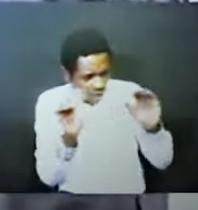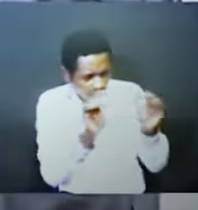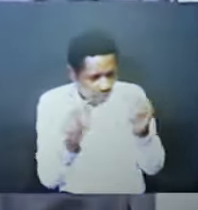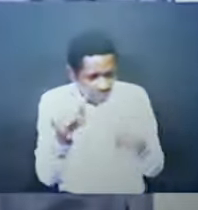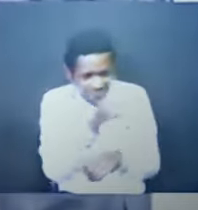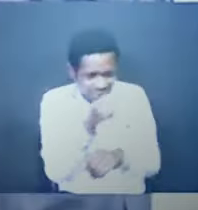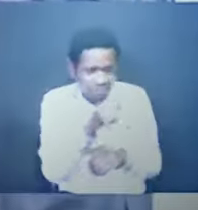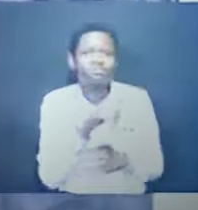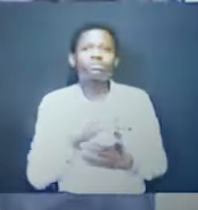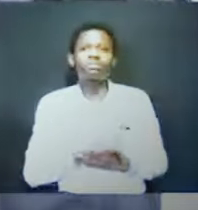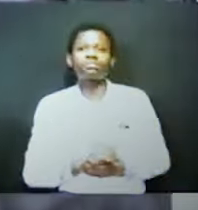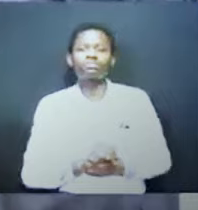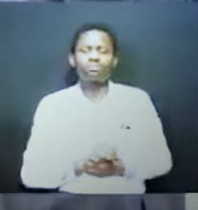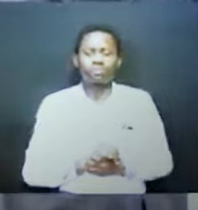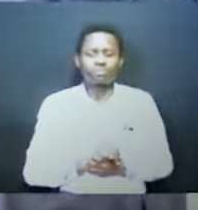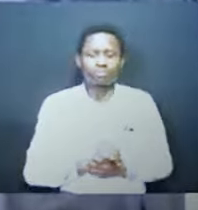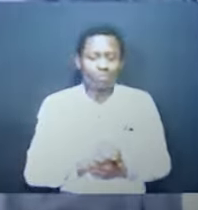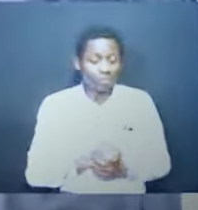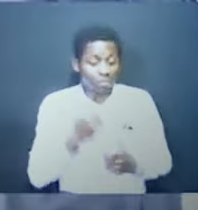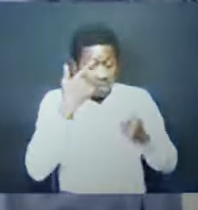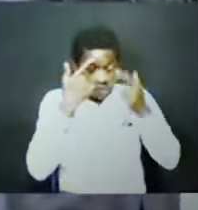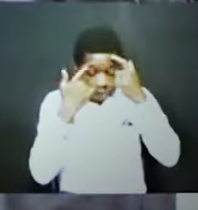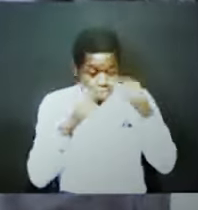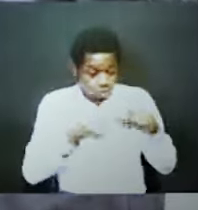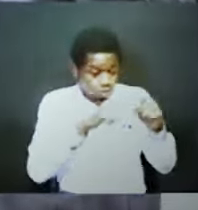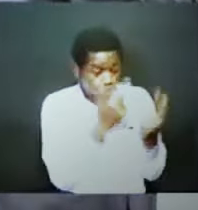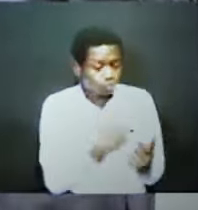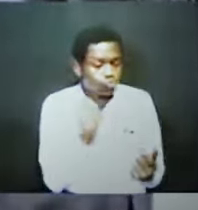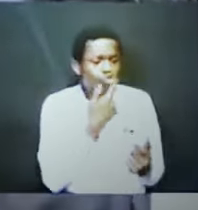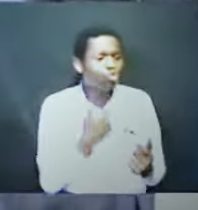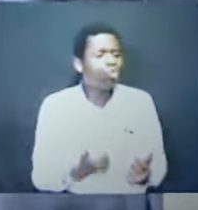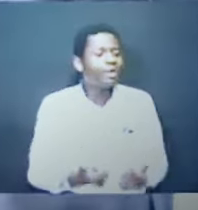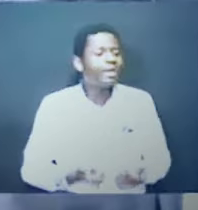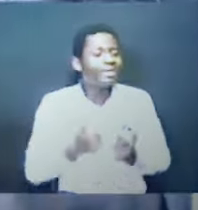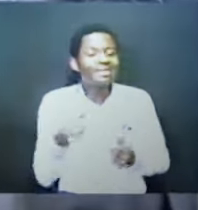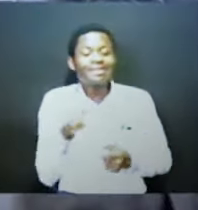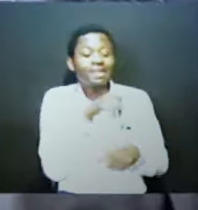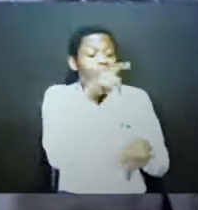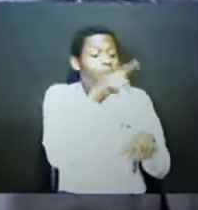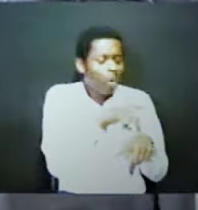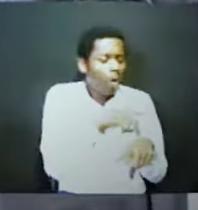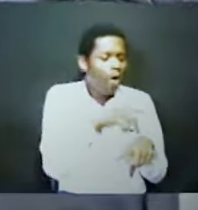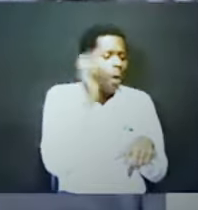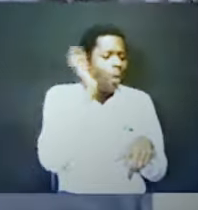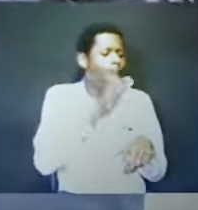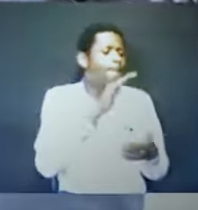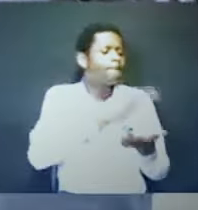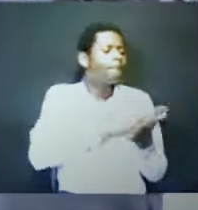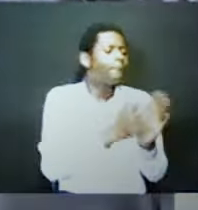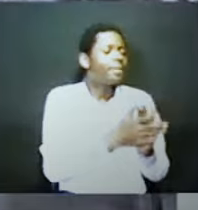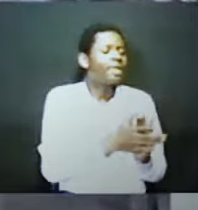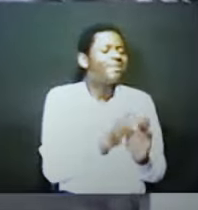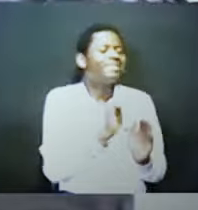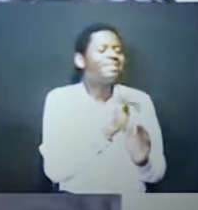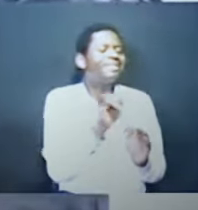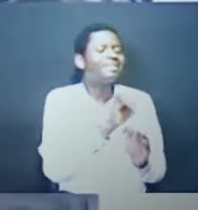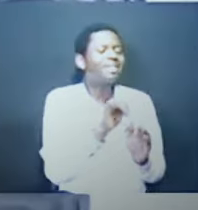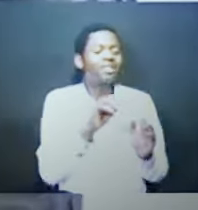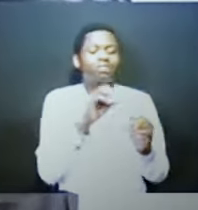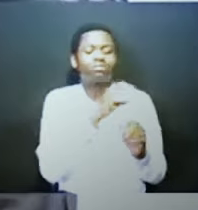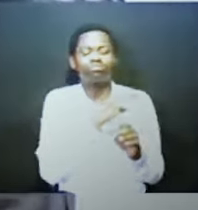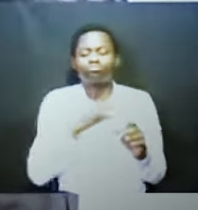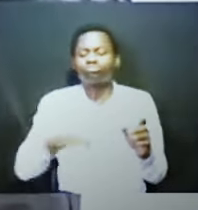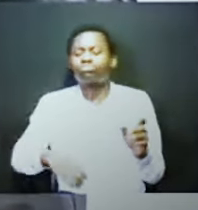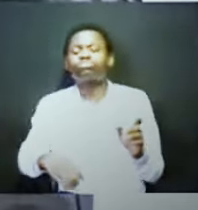as he does has become his disciples. And when you keep your eyes on them and follow their instructions, you